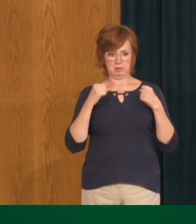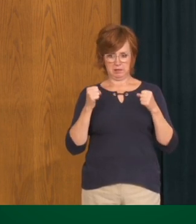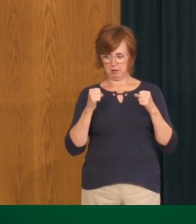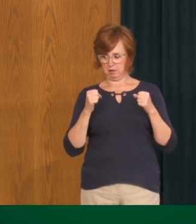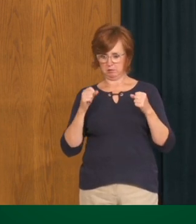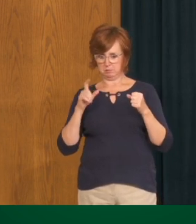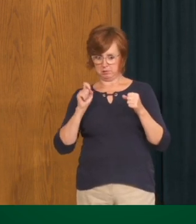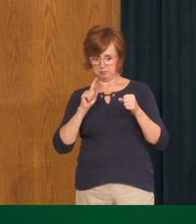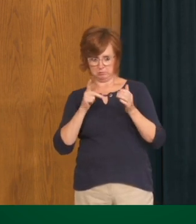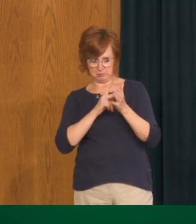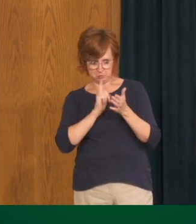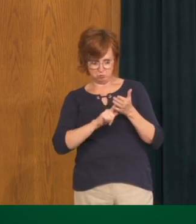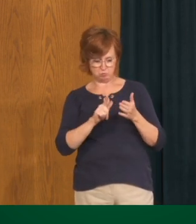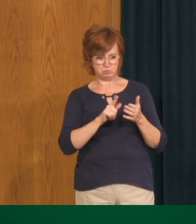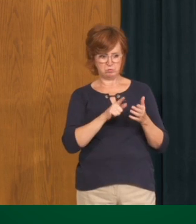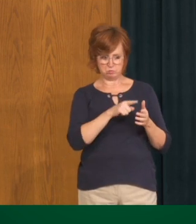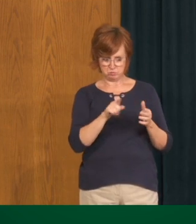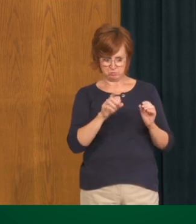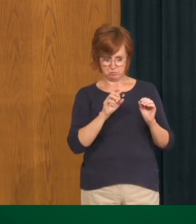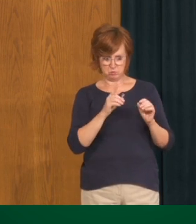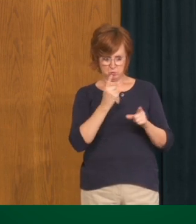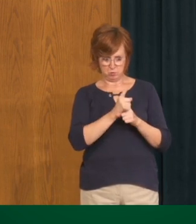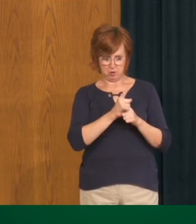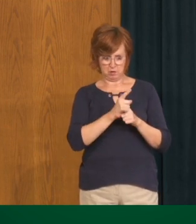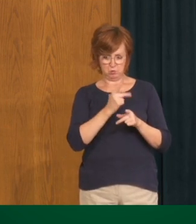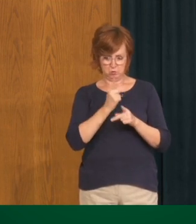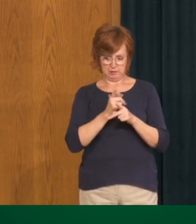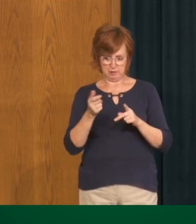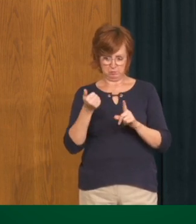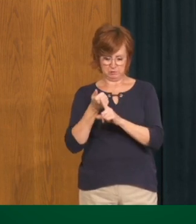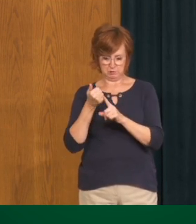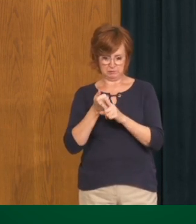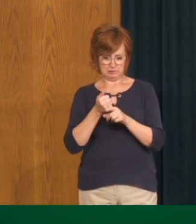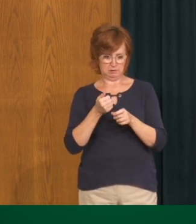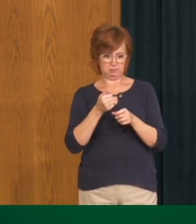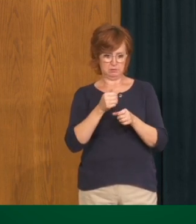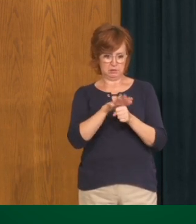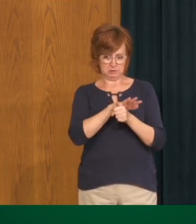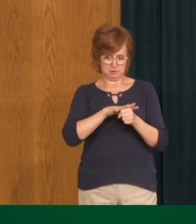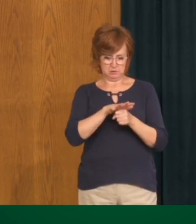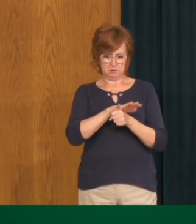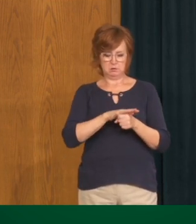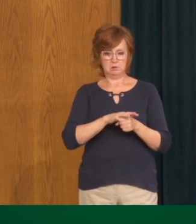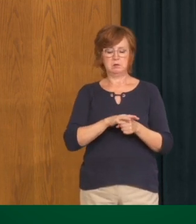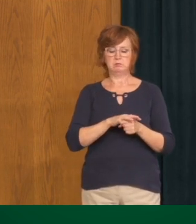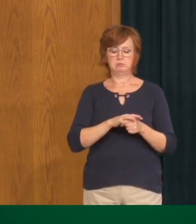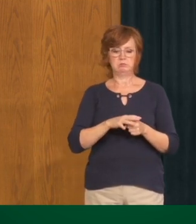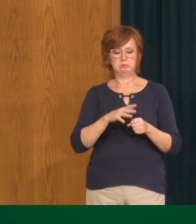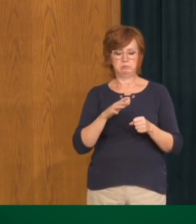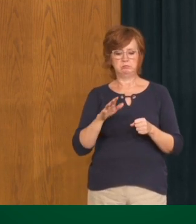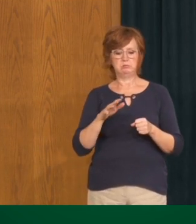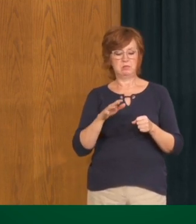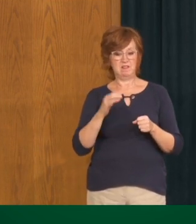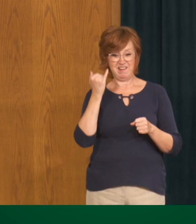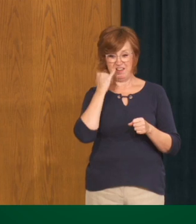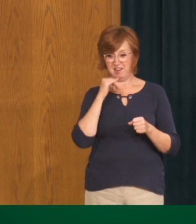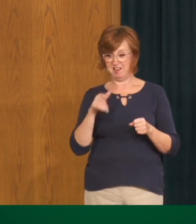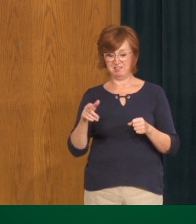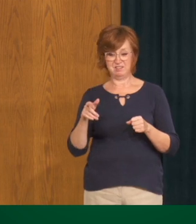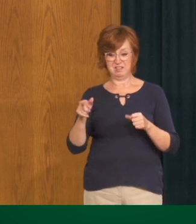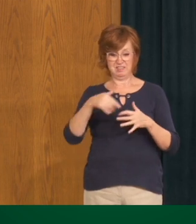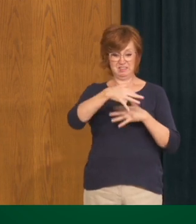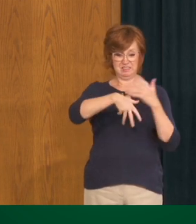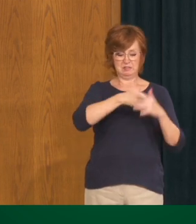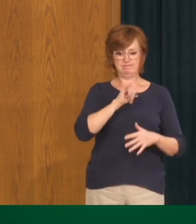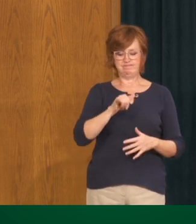closer than 2 meters, there may be a consideration to dismiss the entire class back to online learning for a couple of weeks, so that if